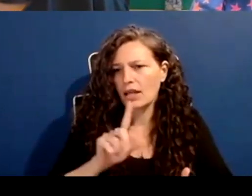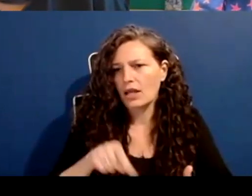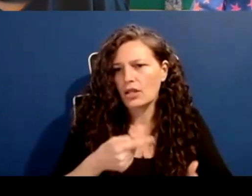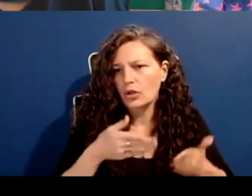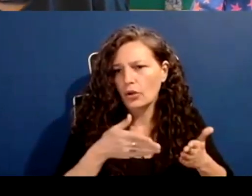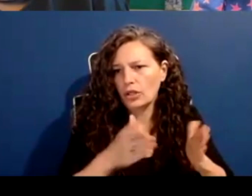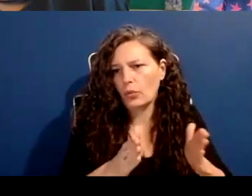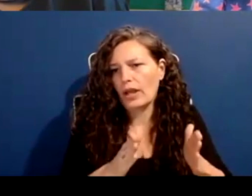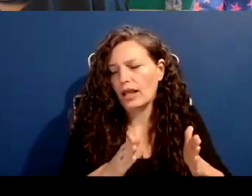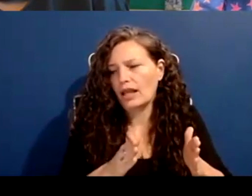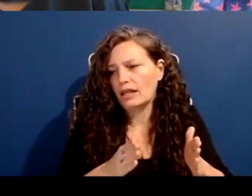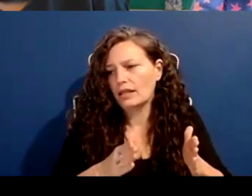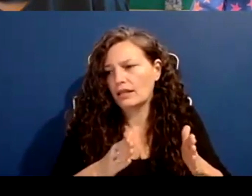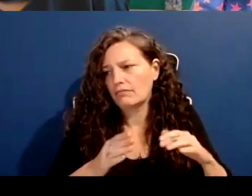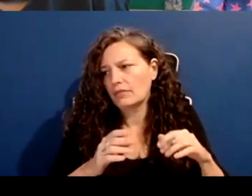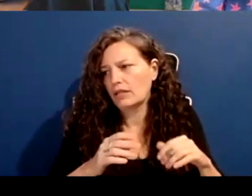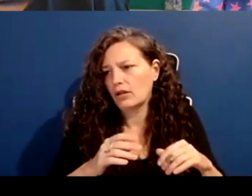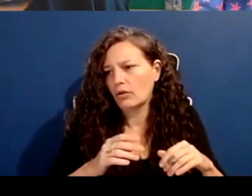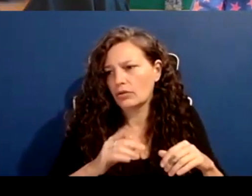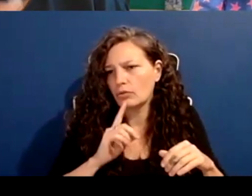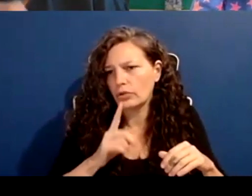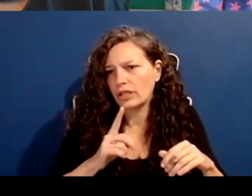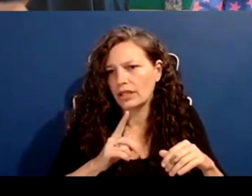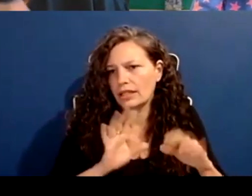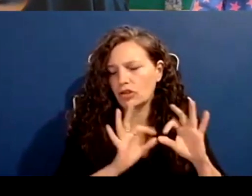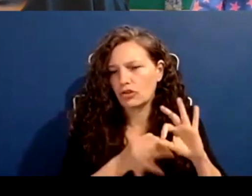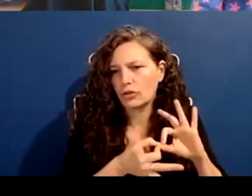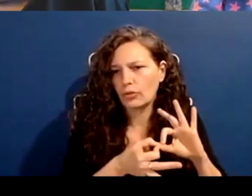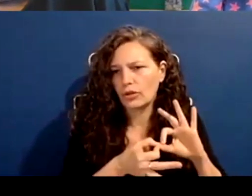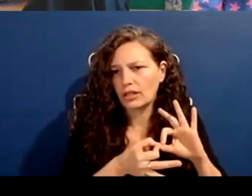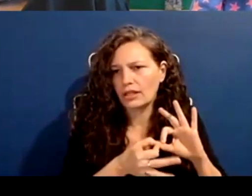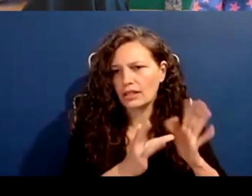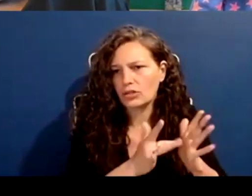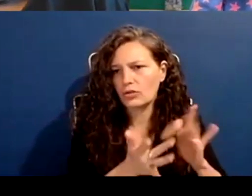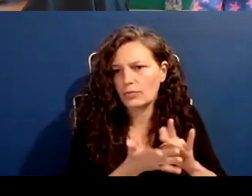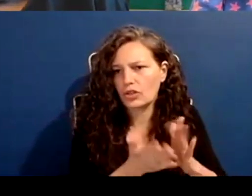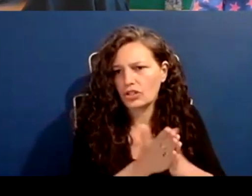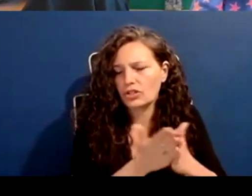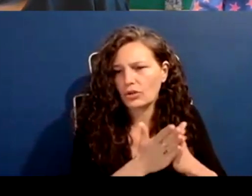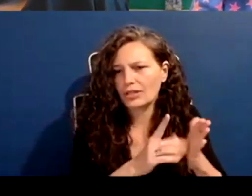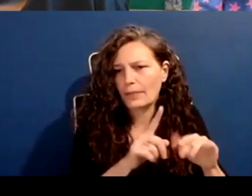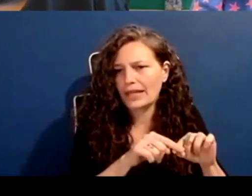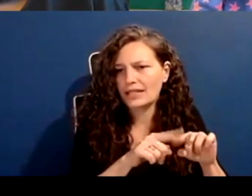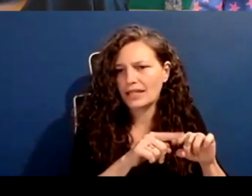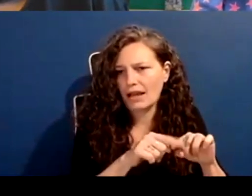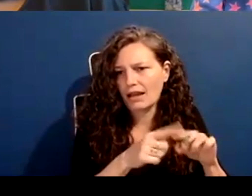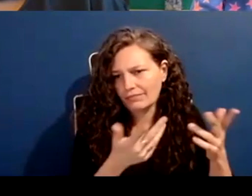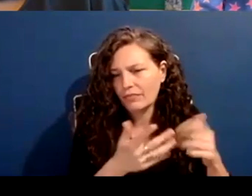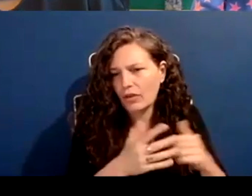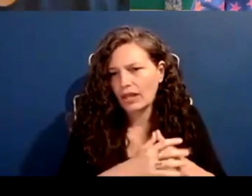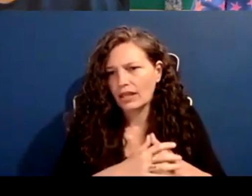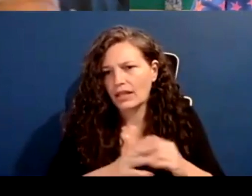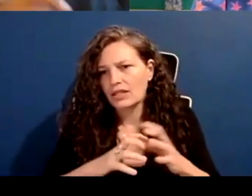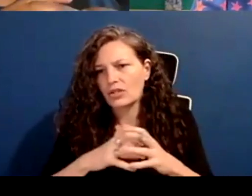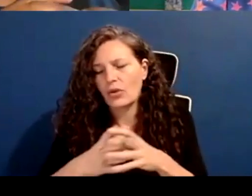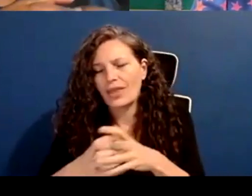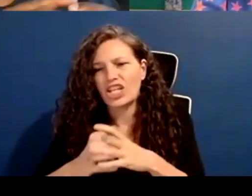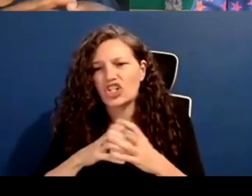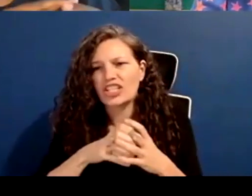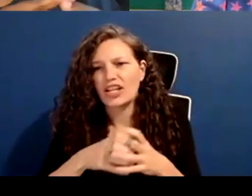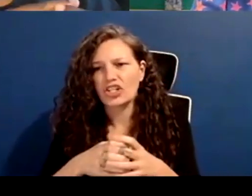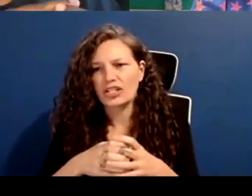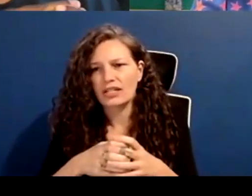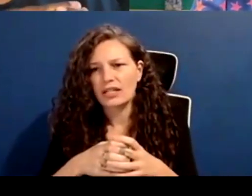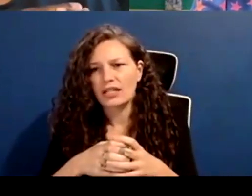so a lot of the intersection that I see comes in between those two